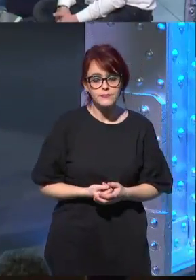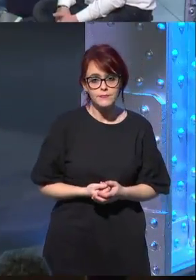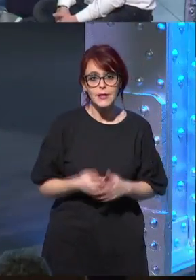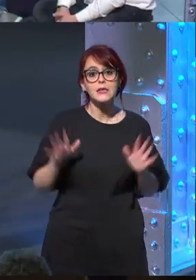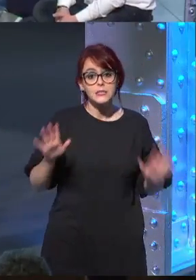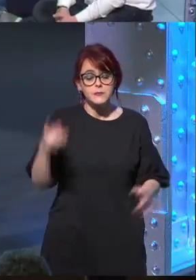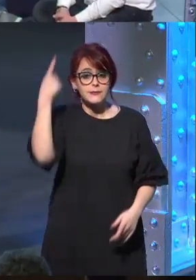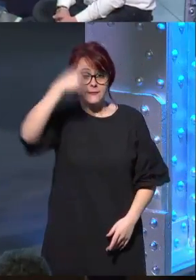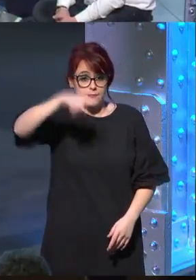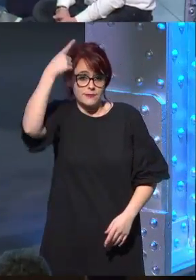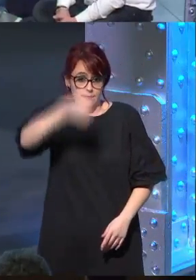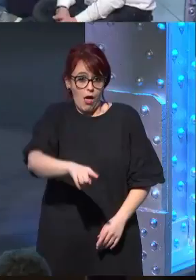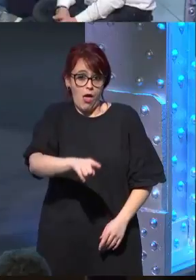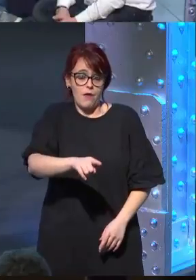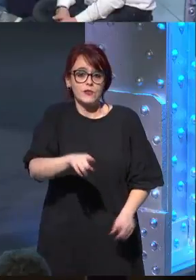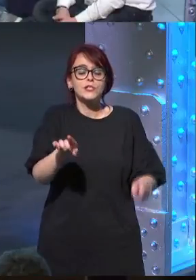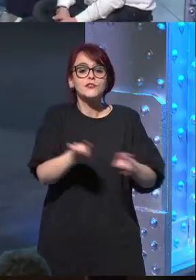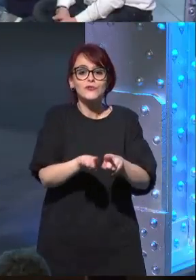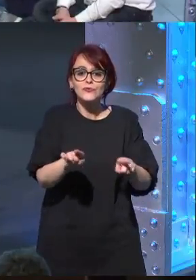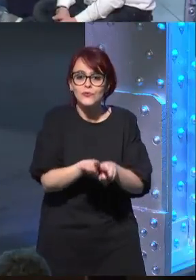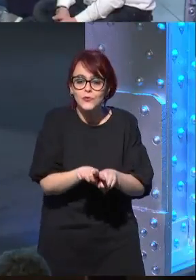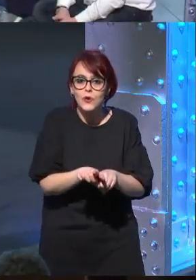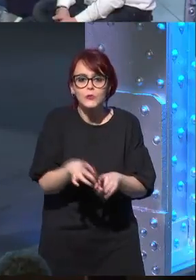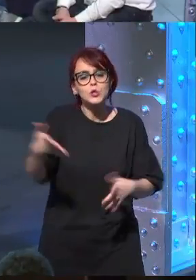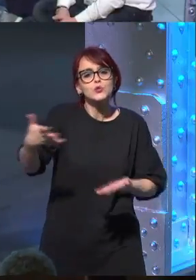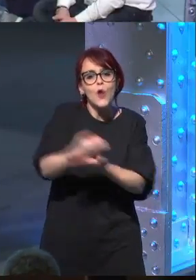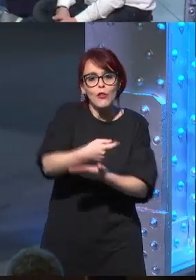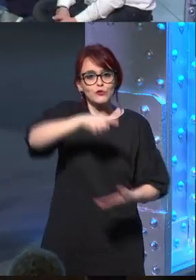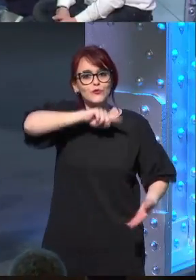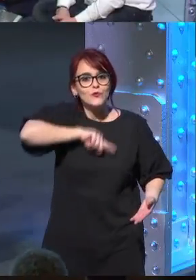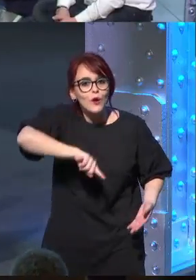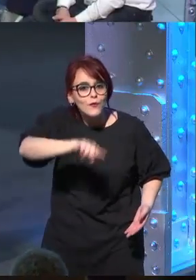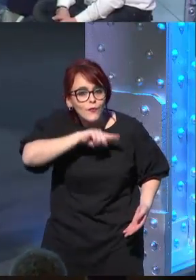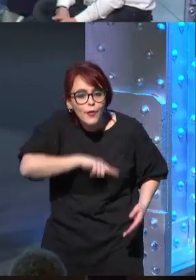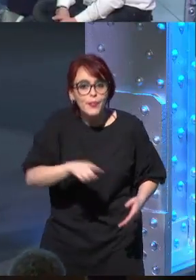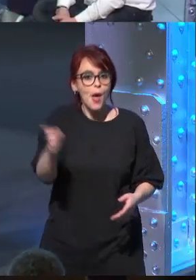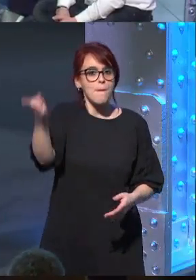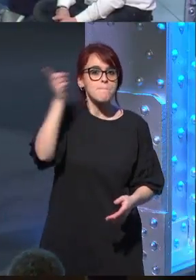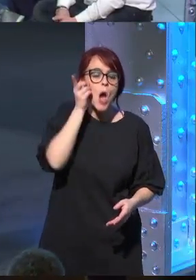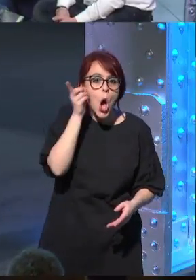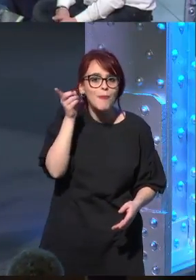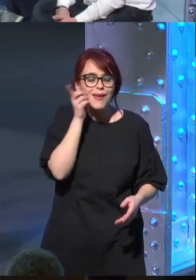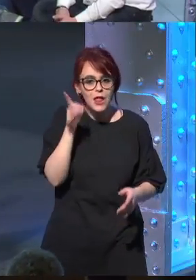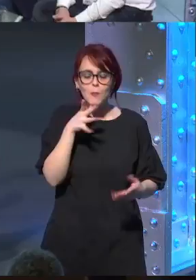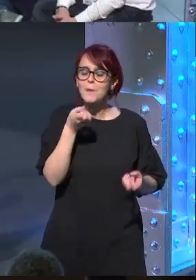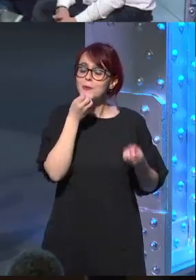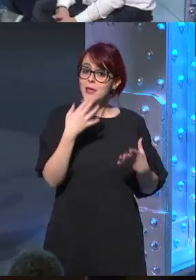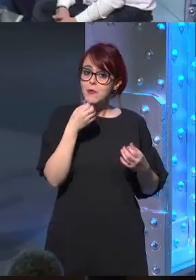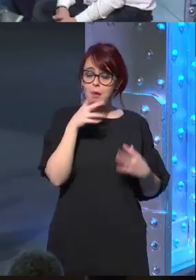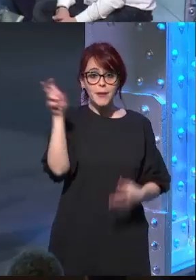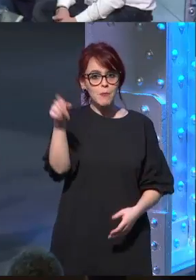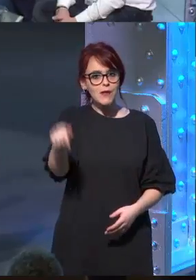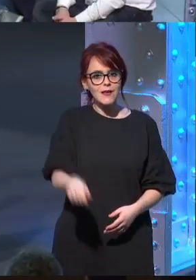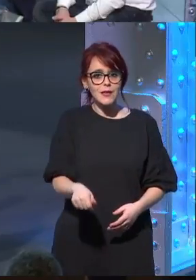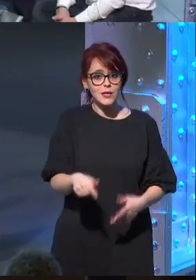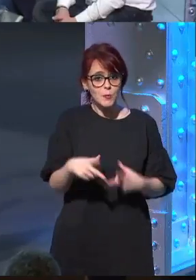people who communicate among us. Among all these ideas, I see that all of us are very aware of all